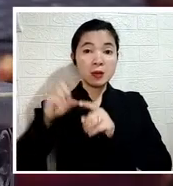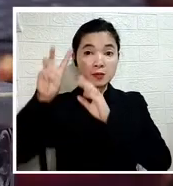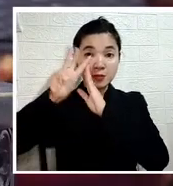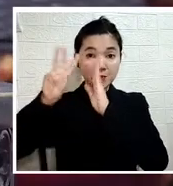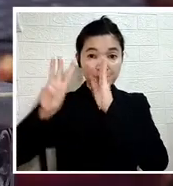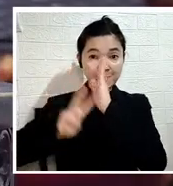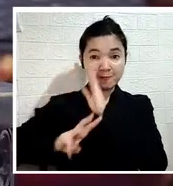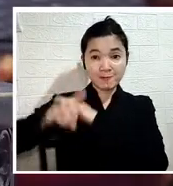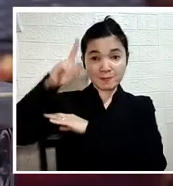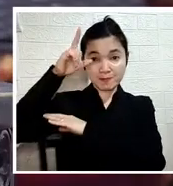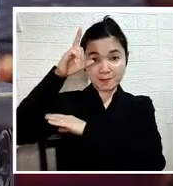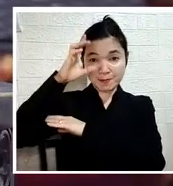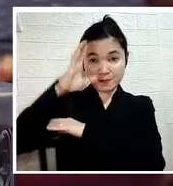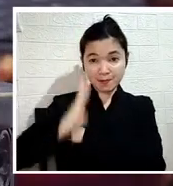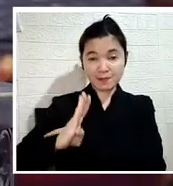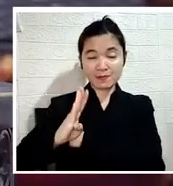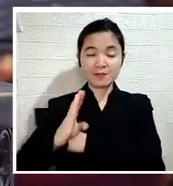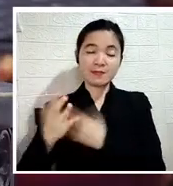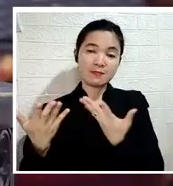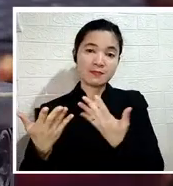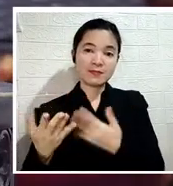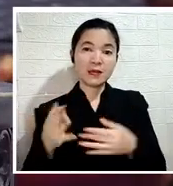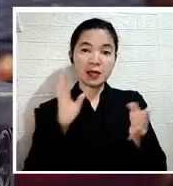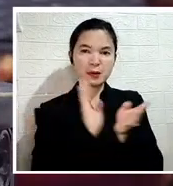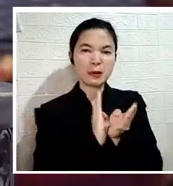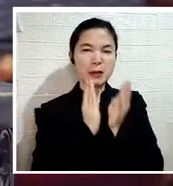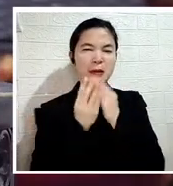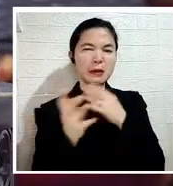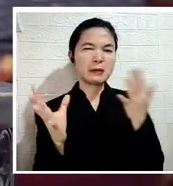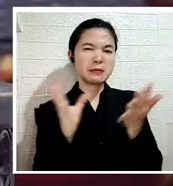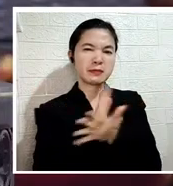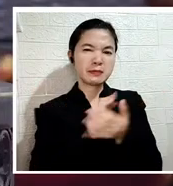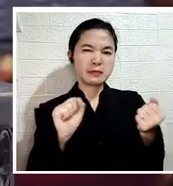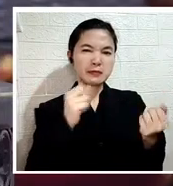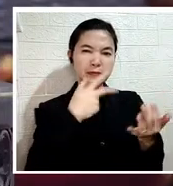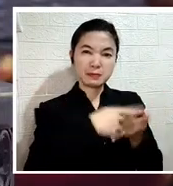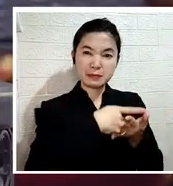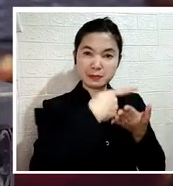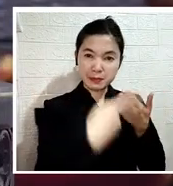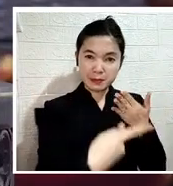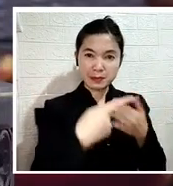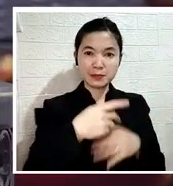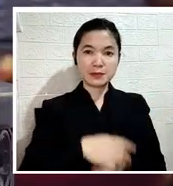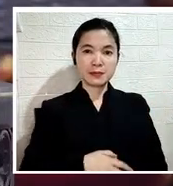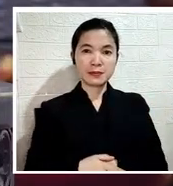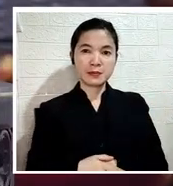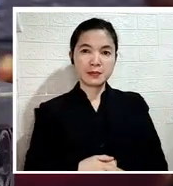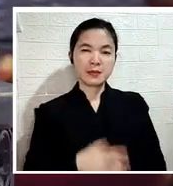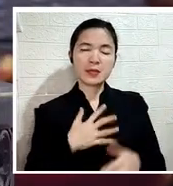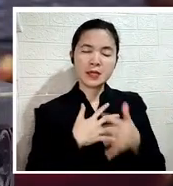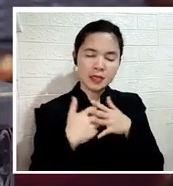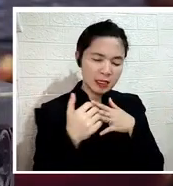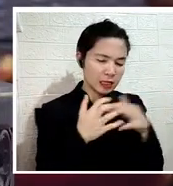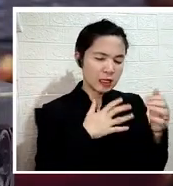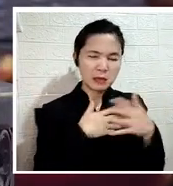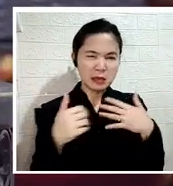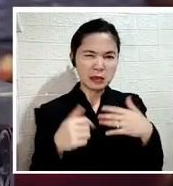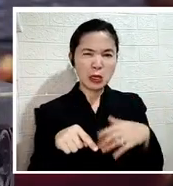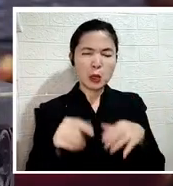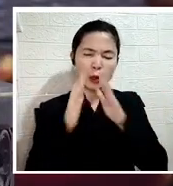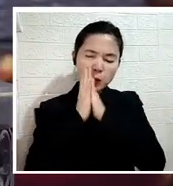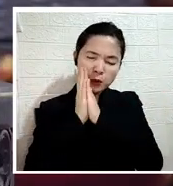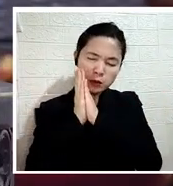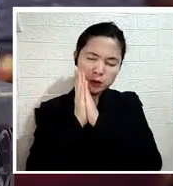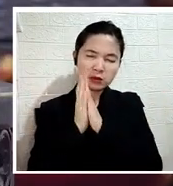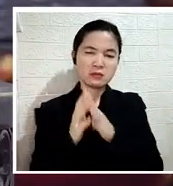plans and will of the Father. Failure gyud na siya. Bisan sa ang panuo pag-ampo, kung dili na